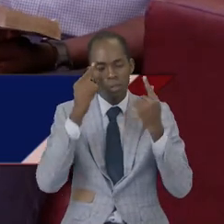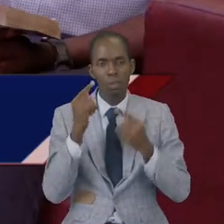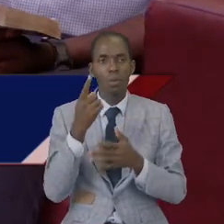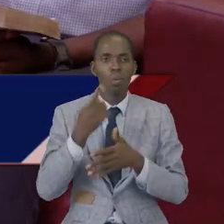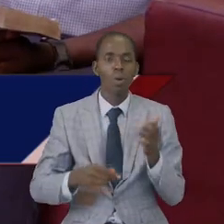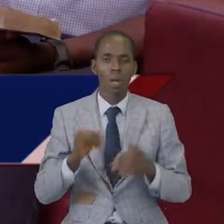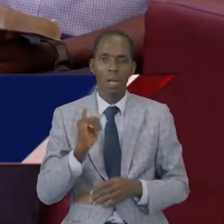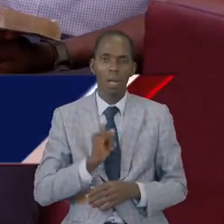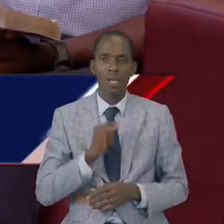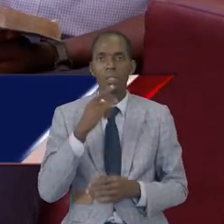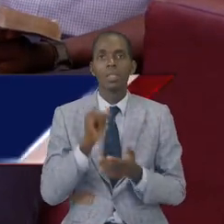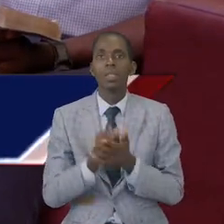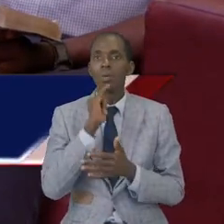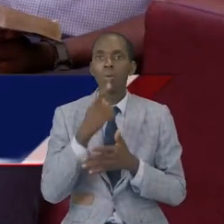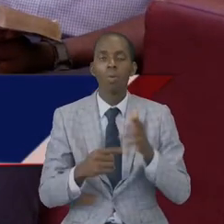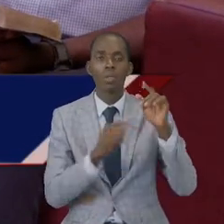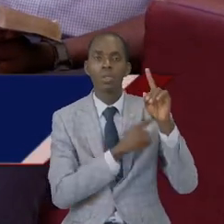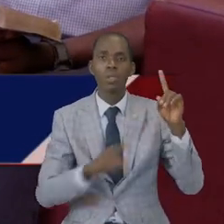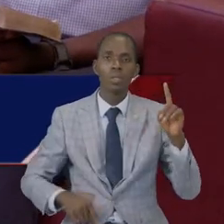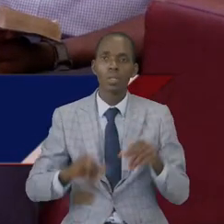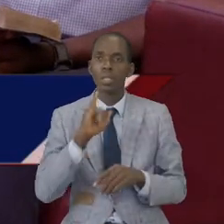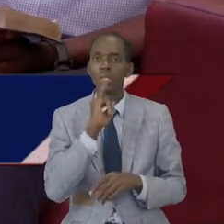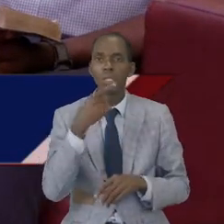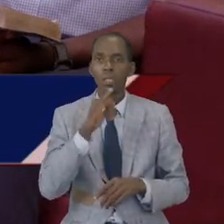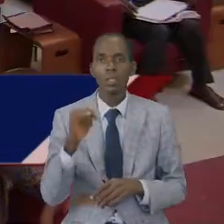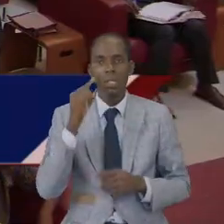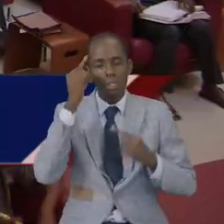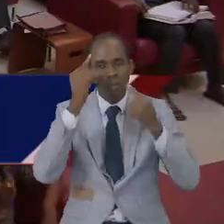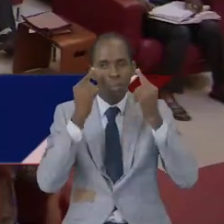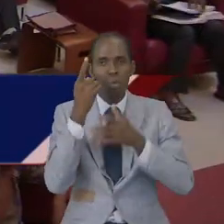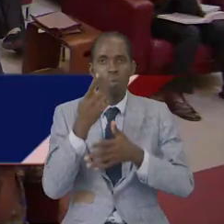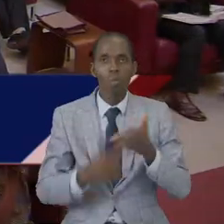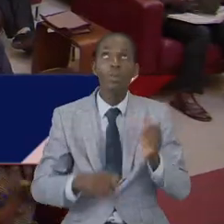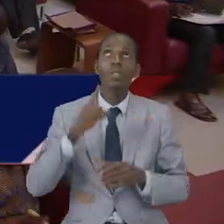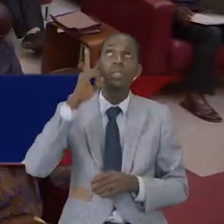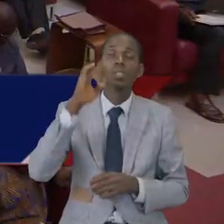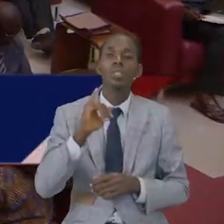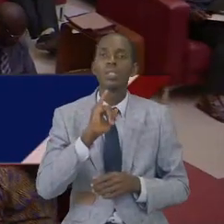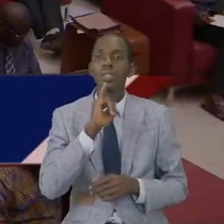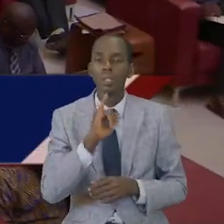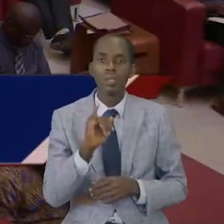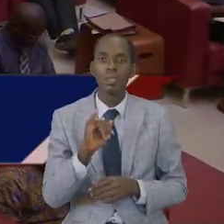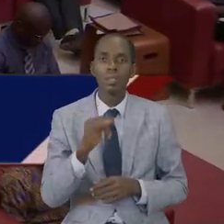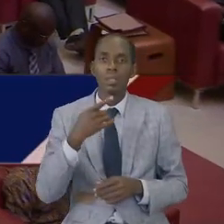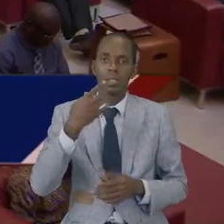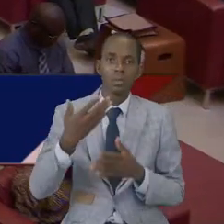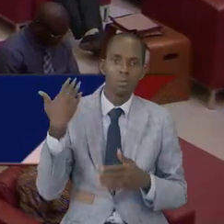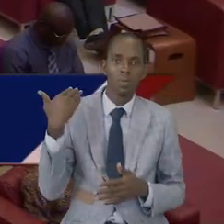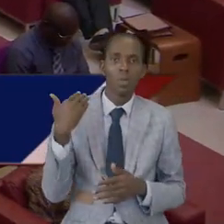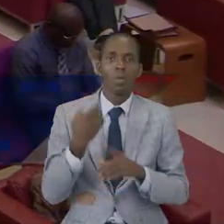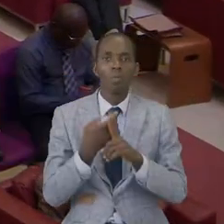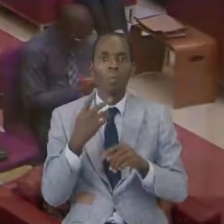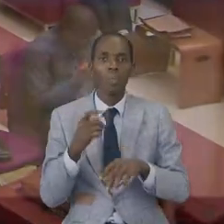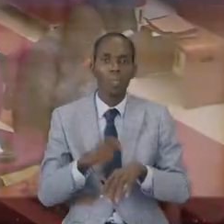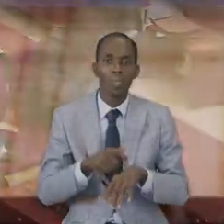say." That's what the Lord is saying. We need to consider what is being said. From the time